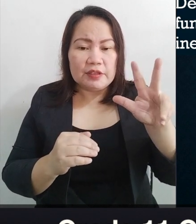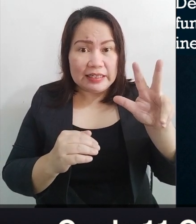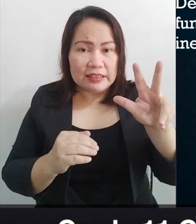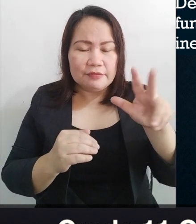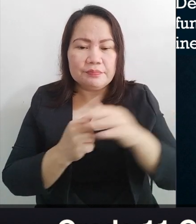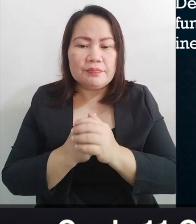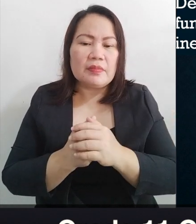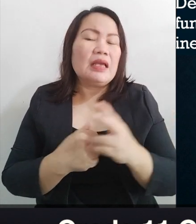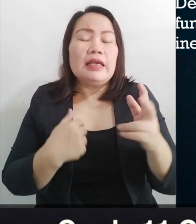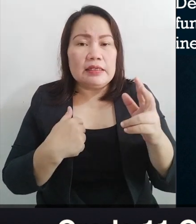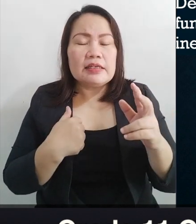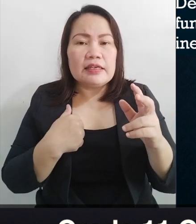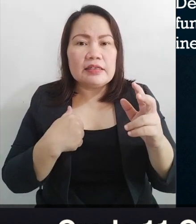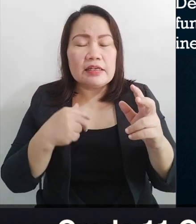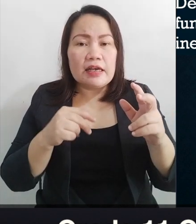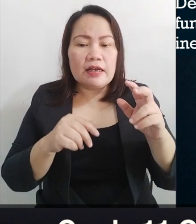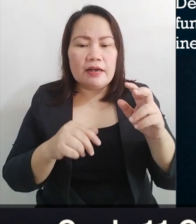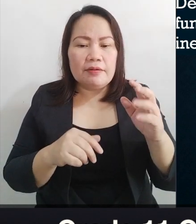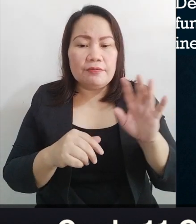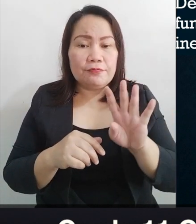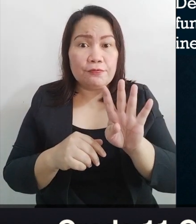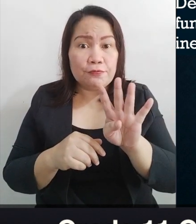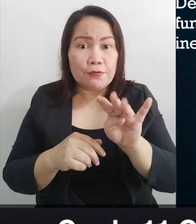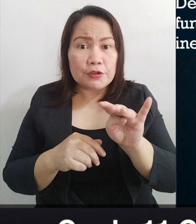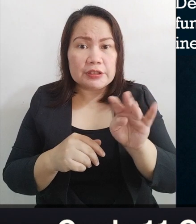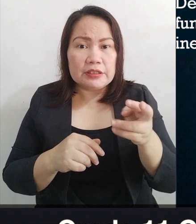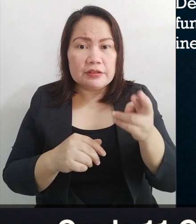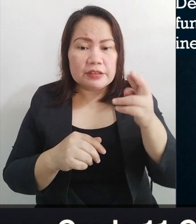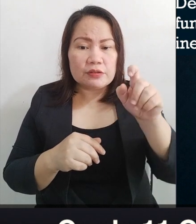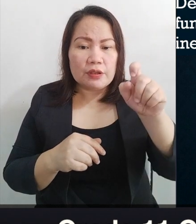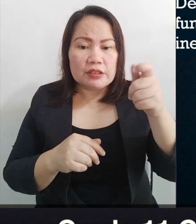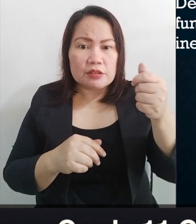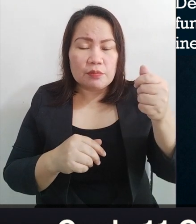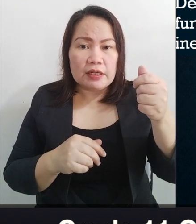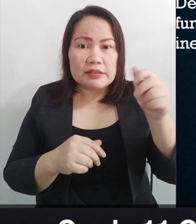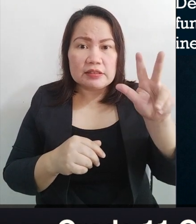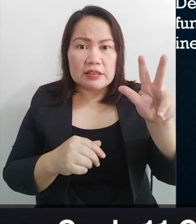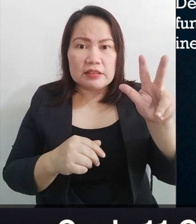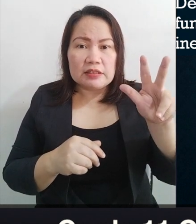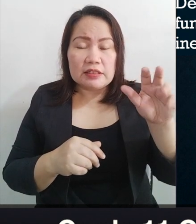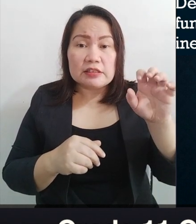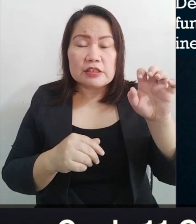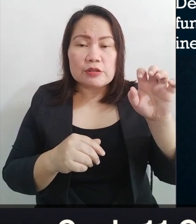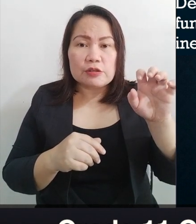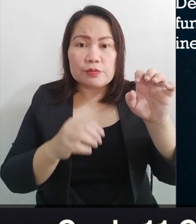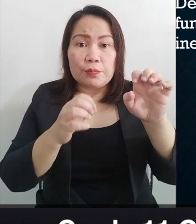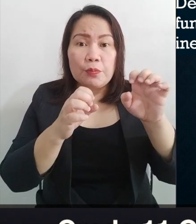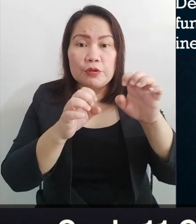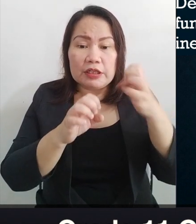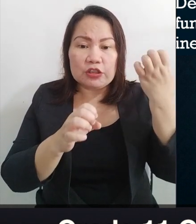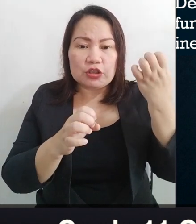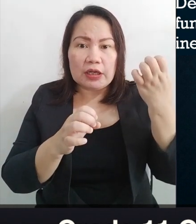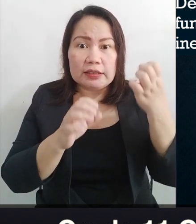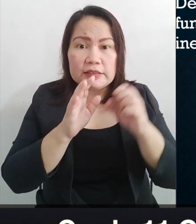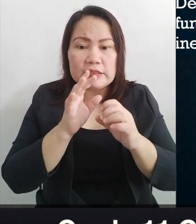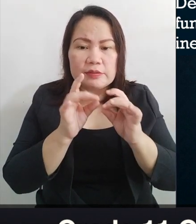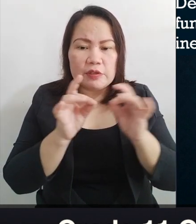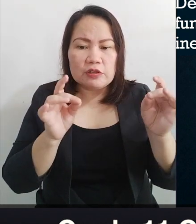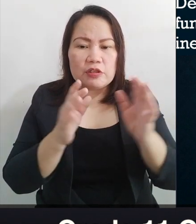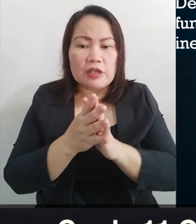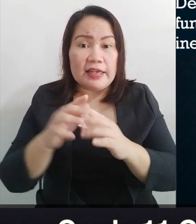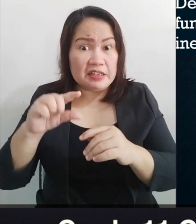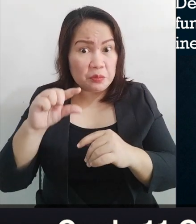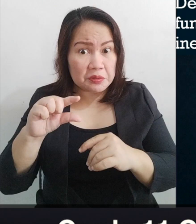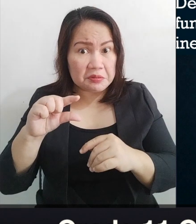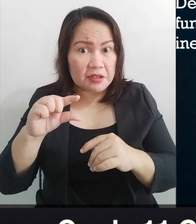14 raised to x plus 3 is an exponential expression. And then meron tayong equality symbol dito, and that is less than.